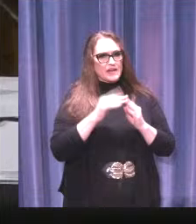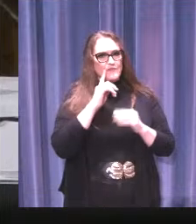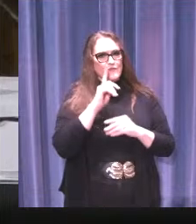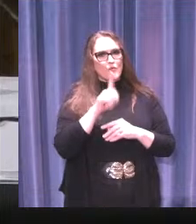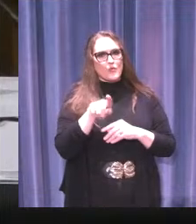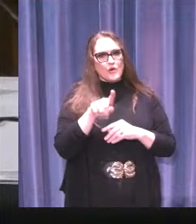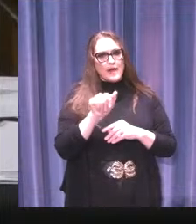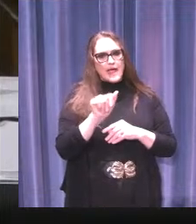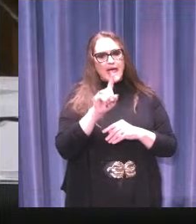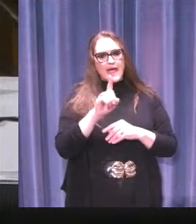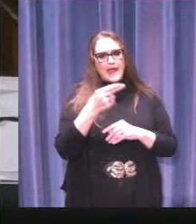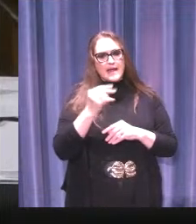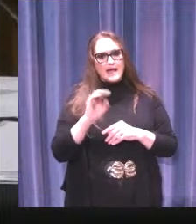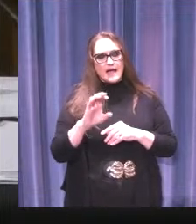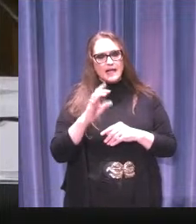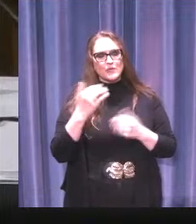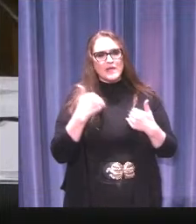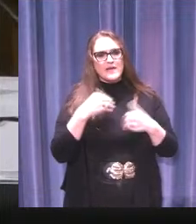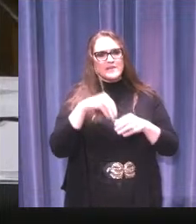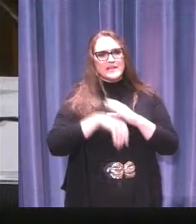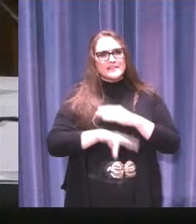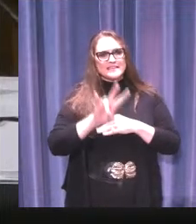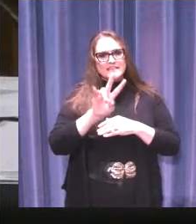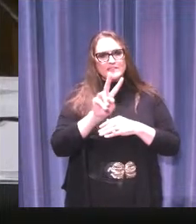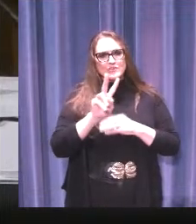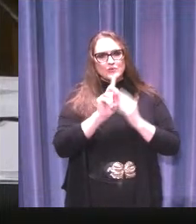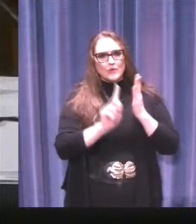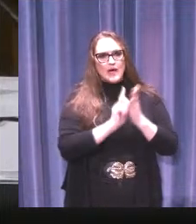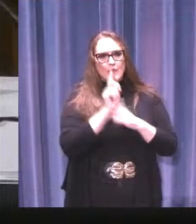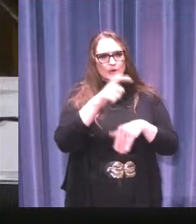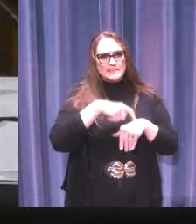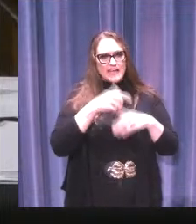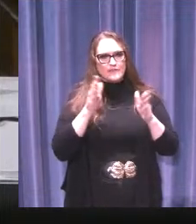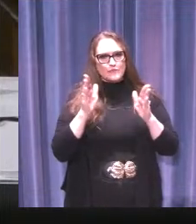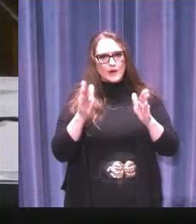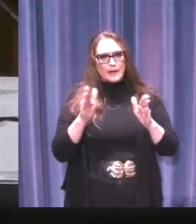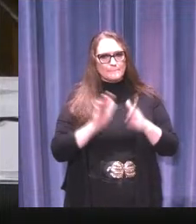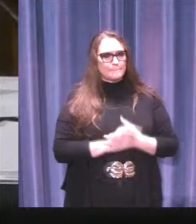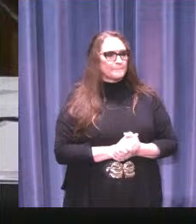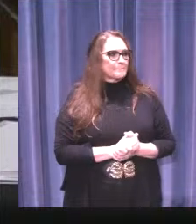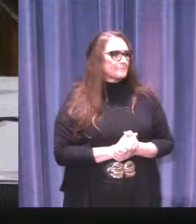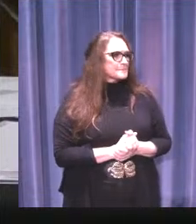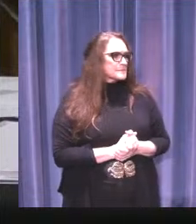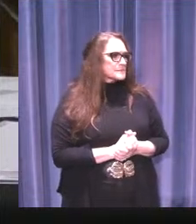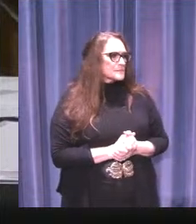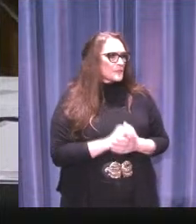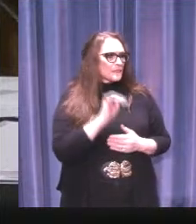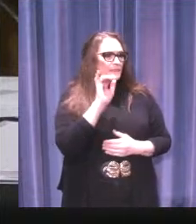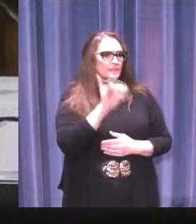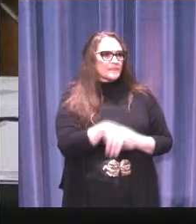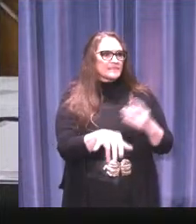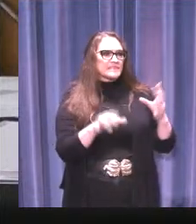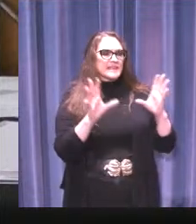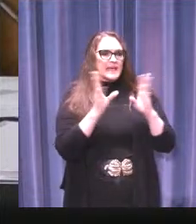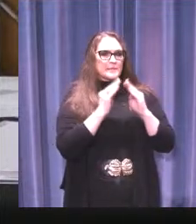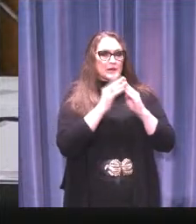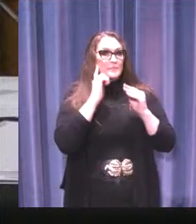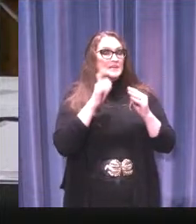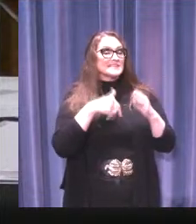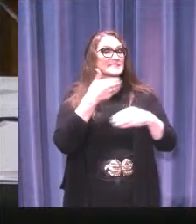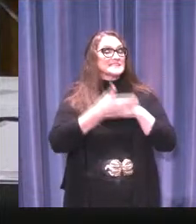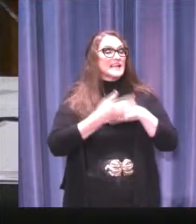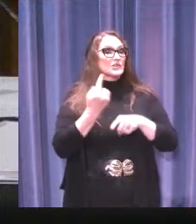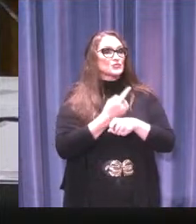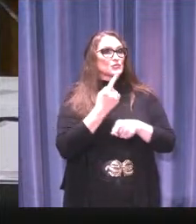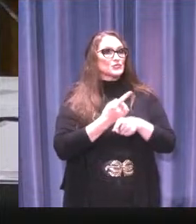So, we have it within the 72-hour time frame. That meeting, because the next regular board